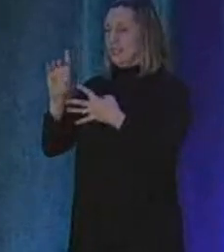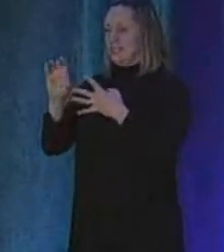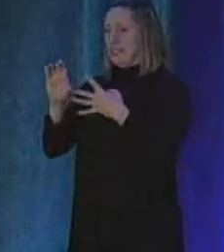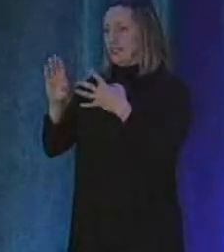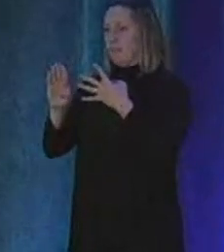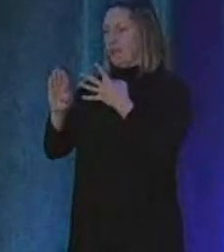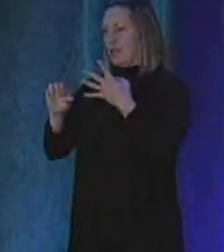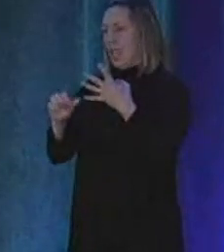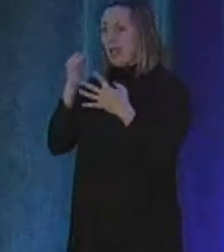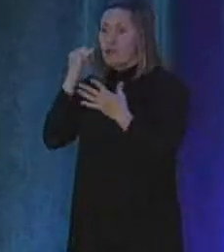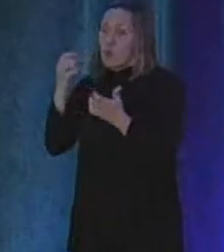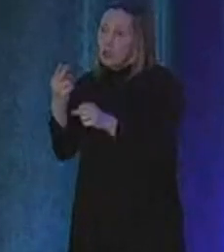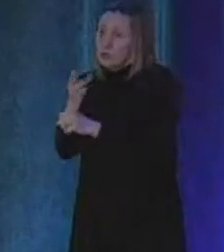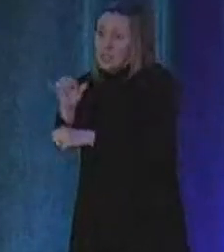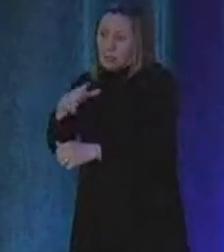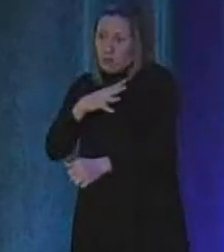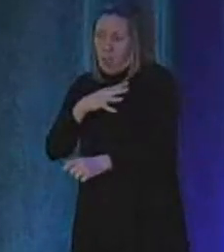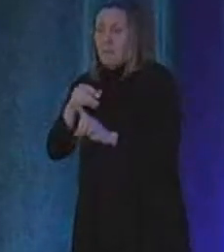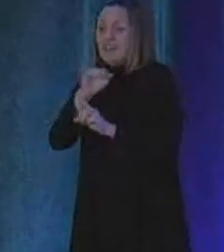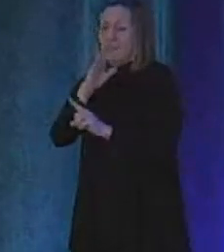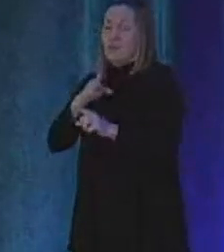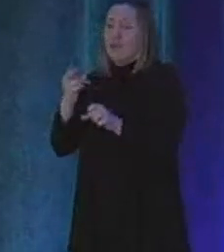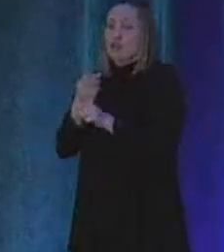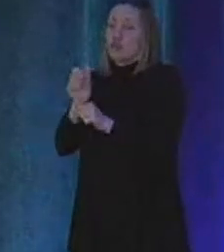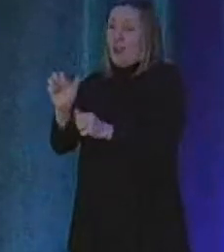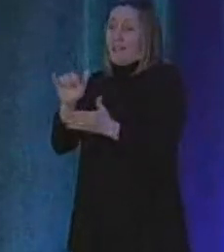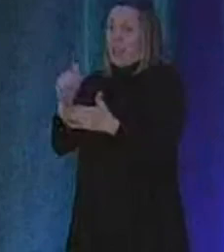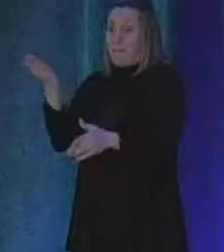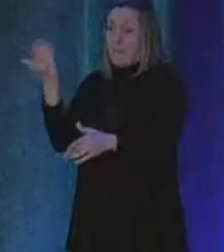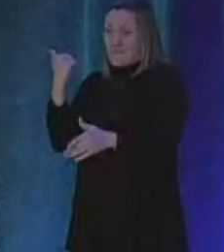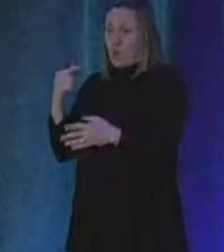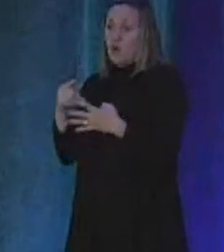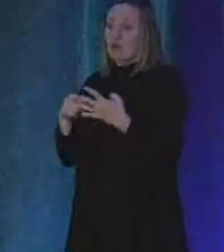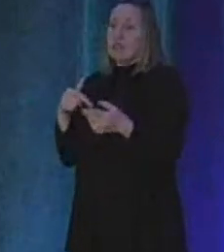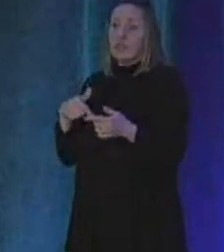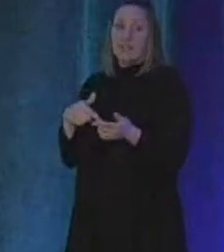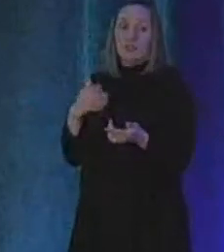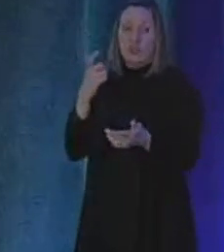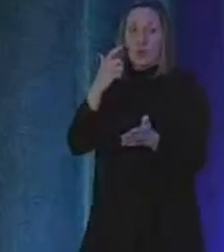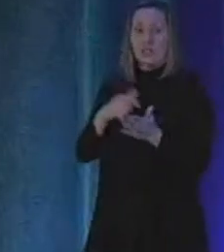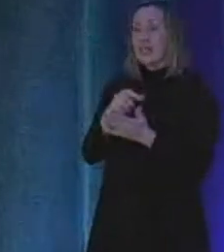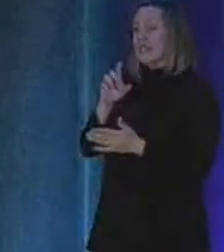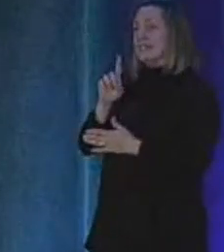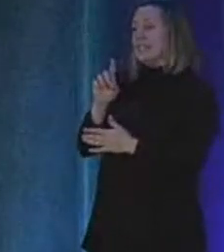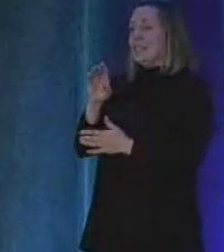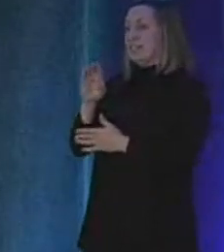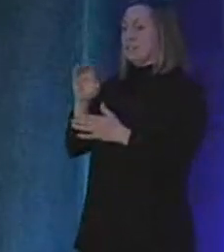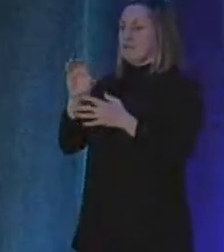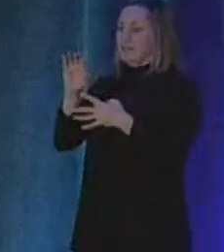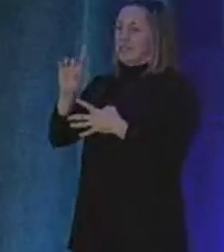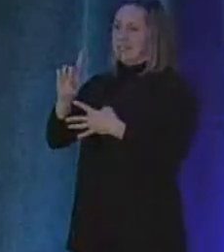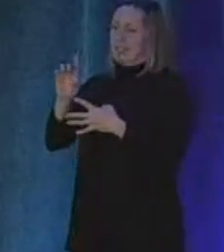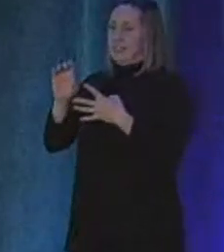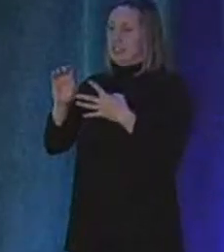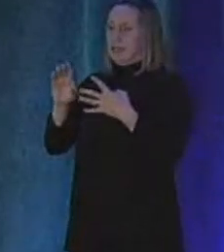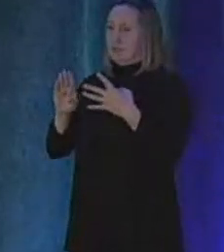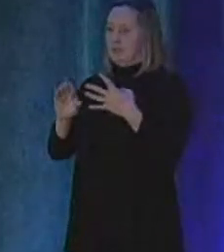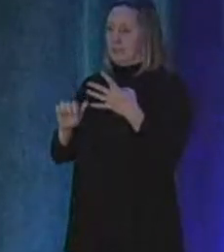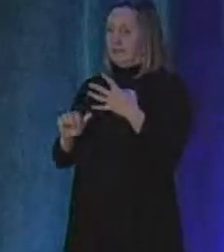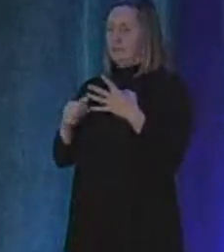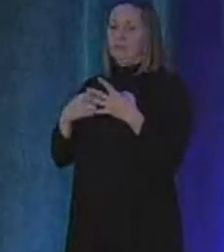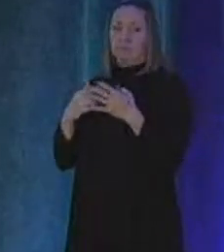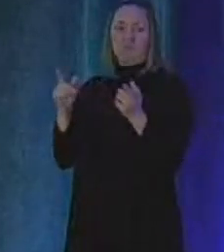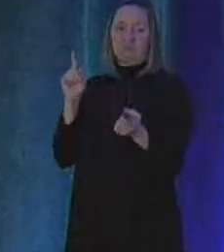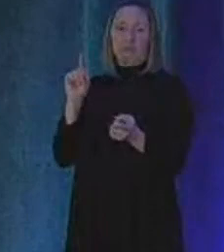Something that works for you. If you've never tried anything like this before, this, as you notice, DCBA kind of noted